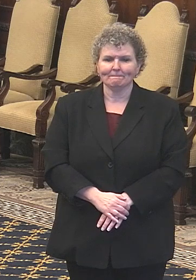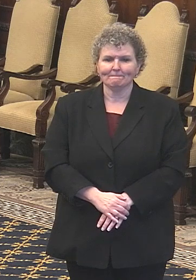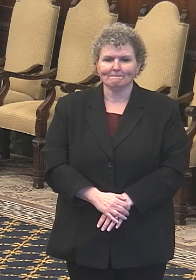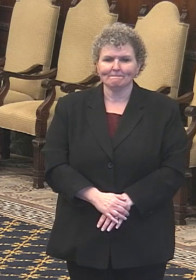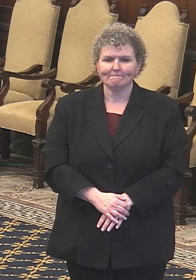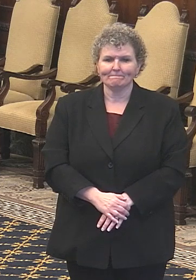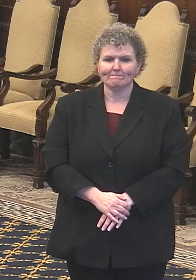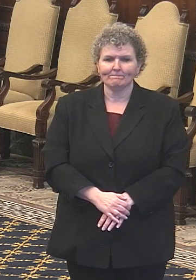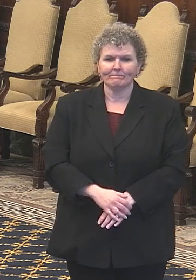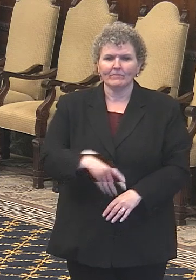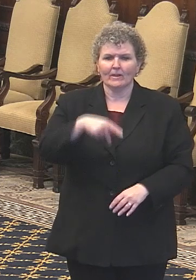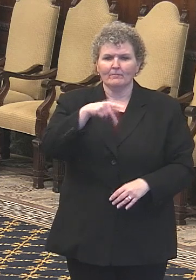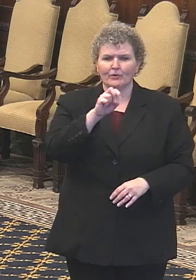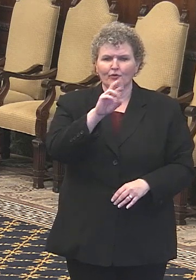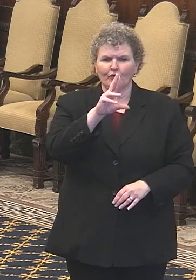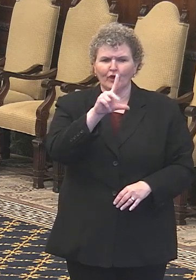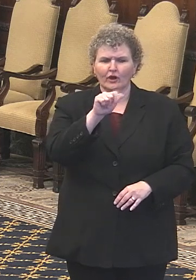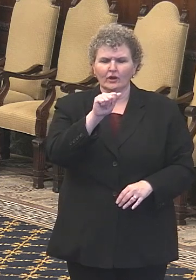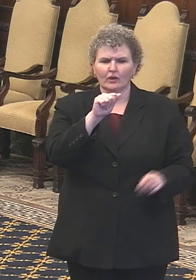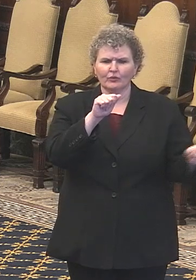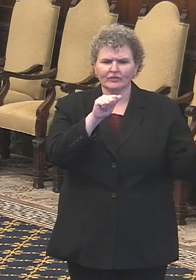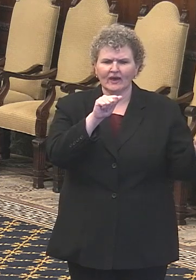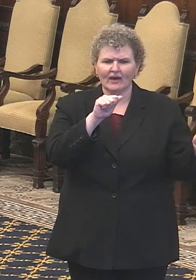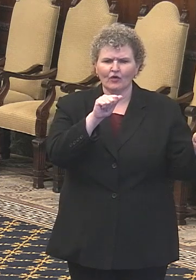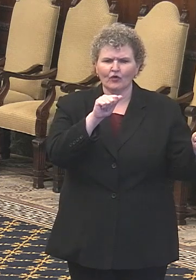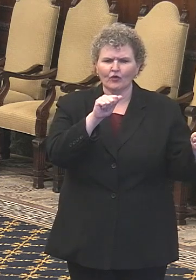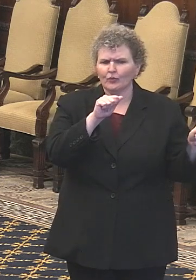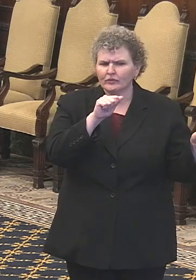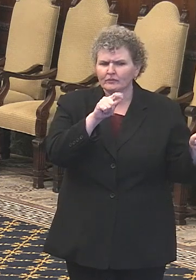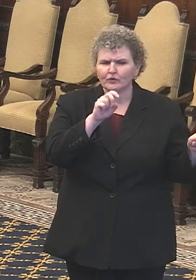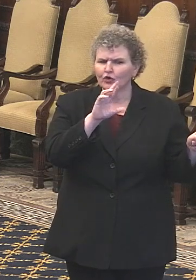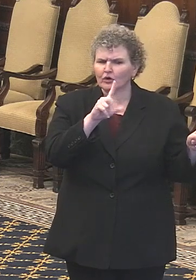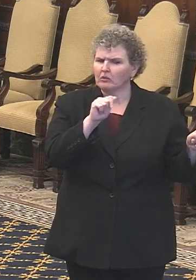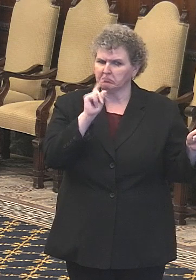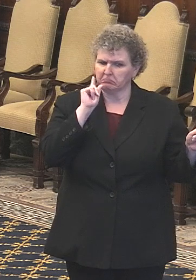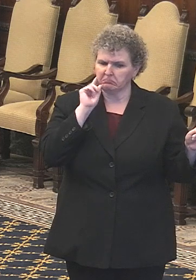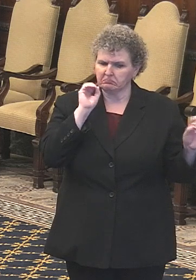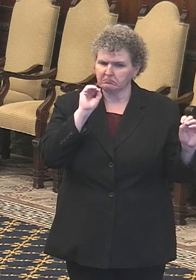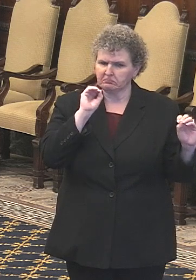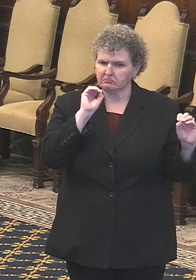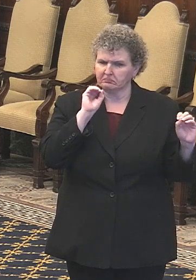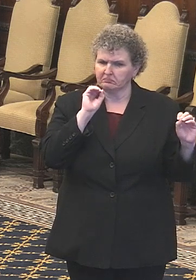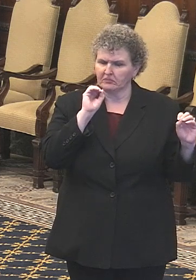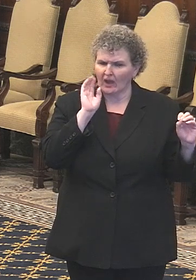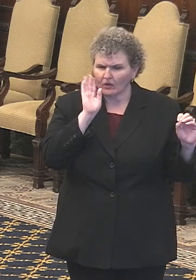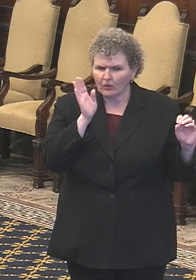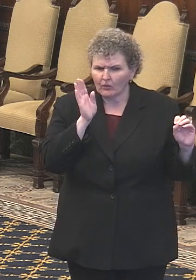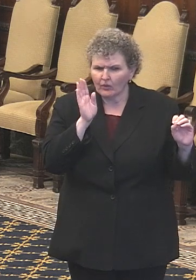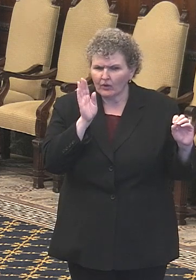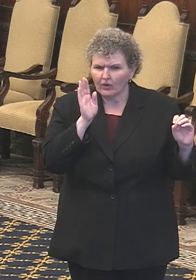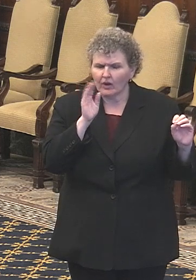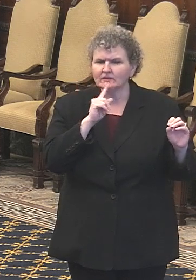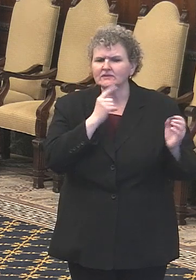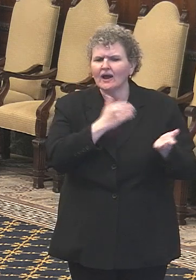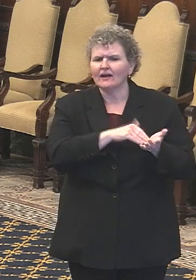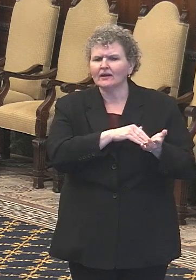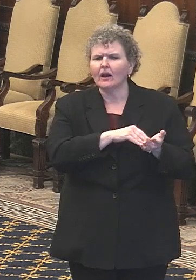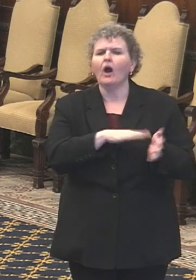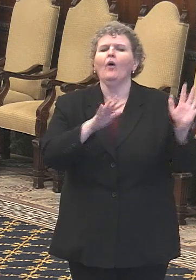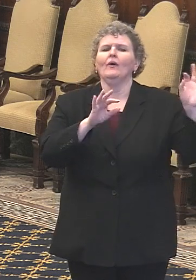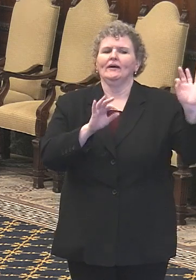along with that because we would be knowingly putting people's health and life in danger. And last question, this is in regards